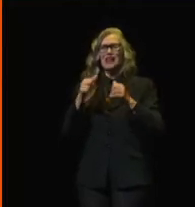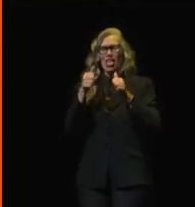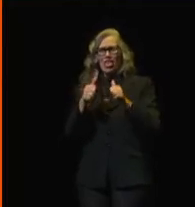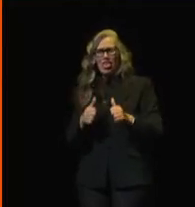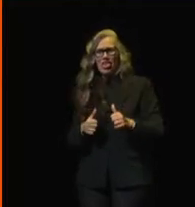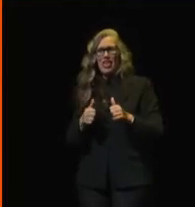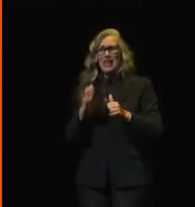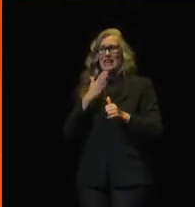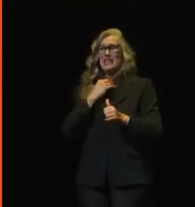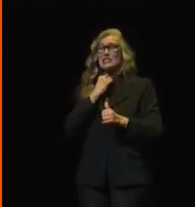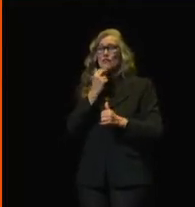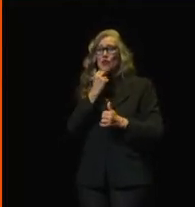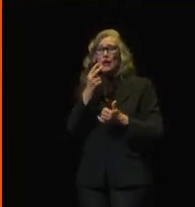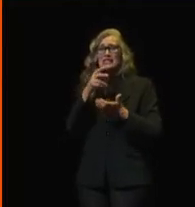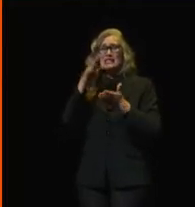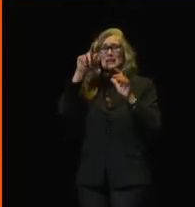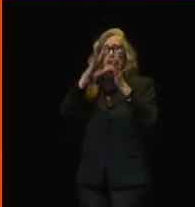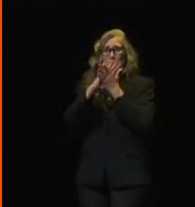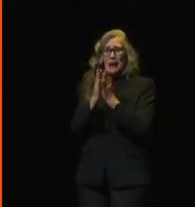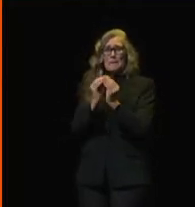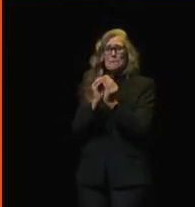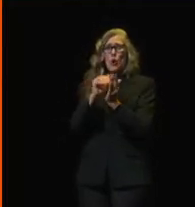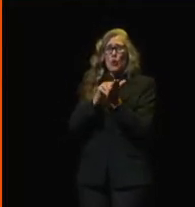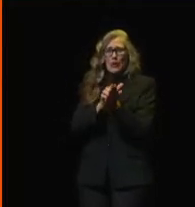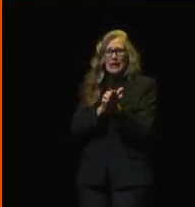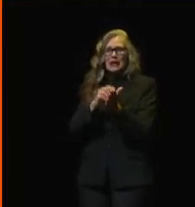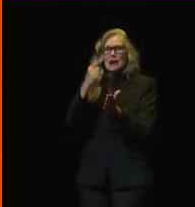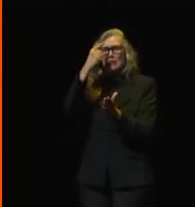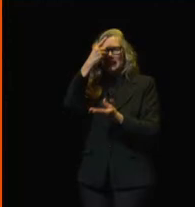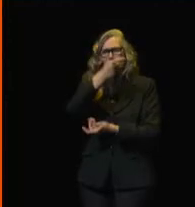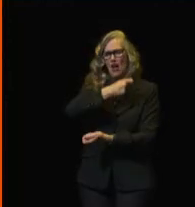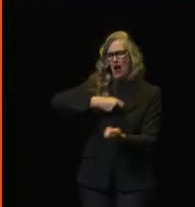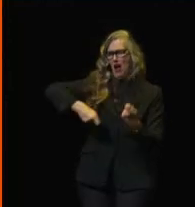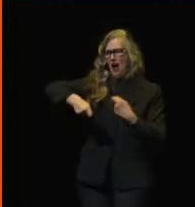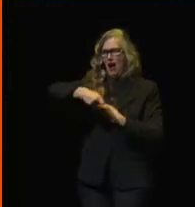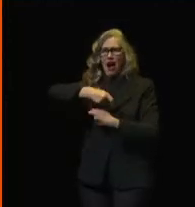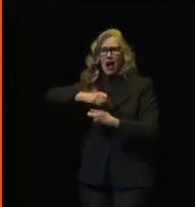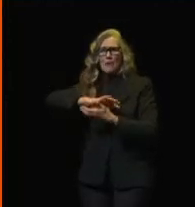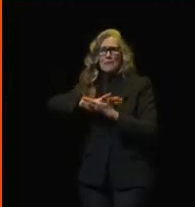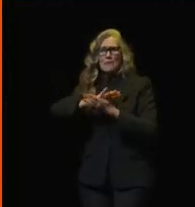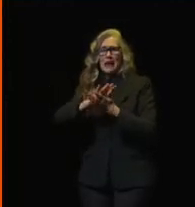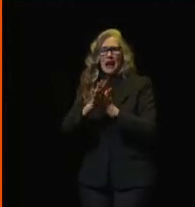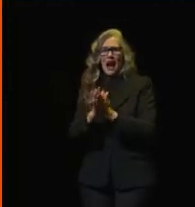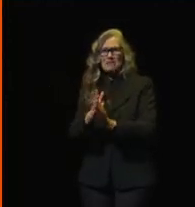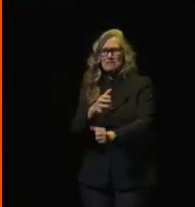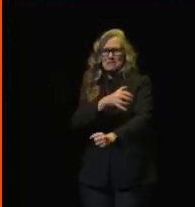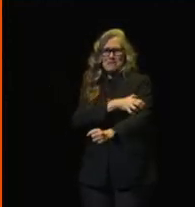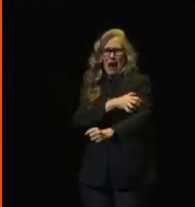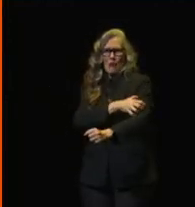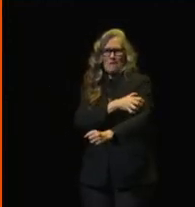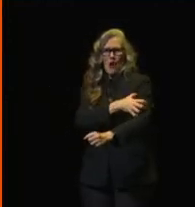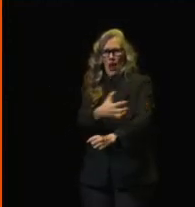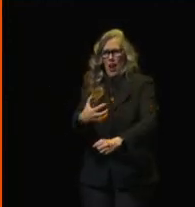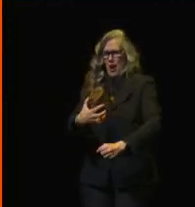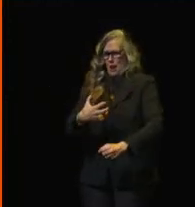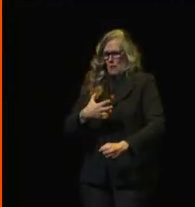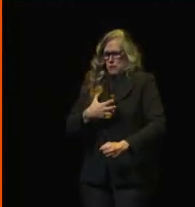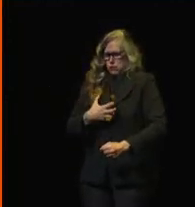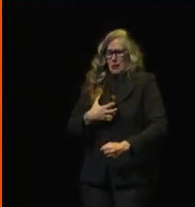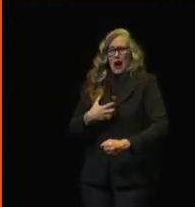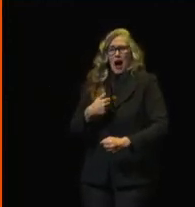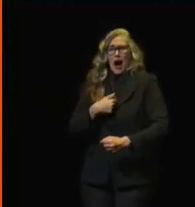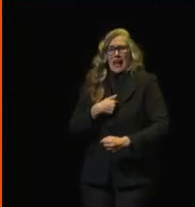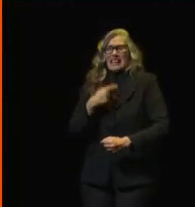powerful tools to add to his organizing toolkit. As John said, Ady turned dying into